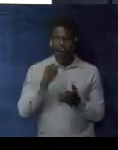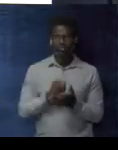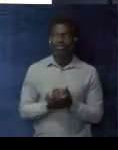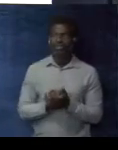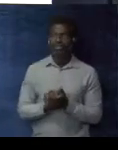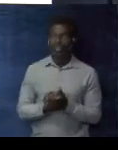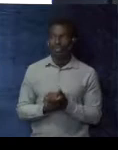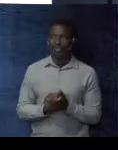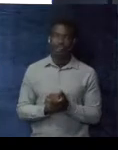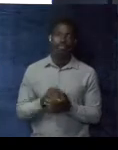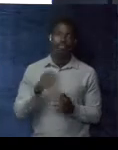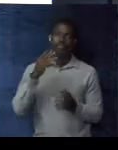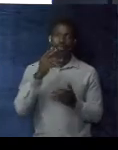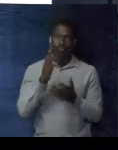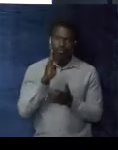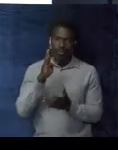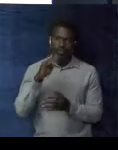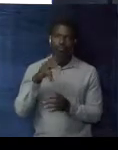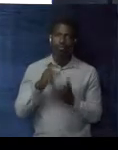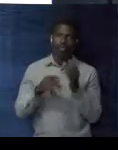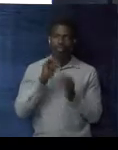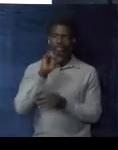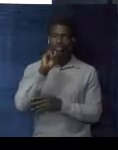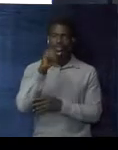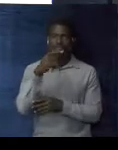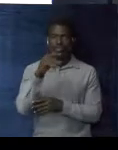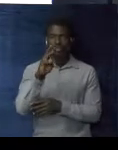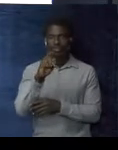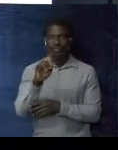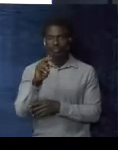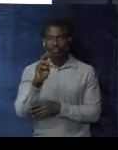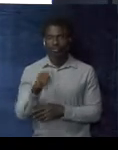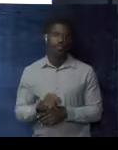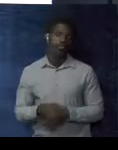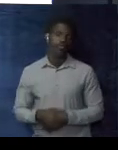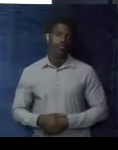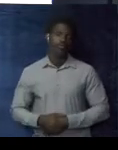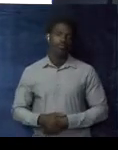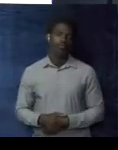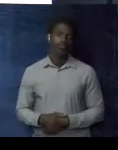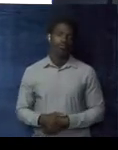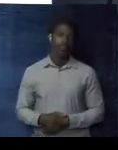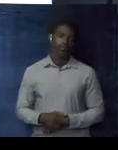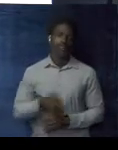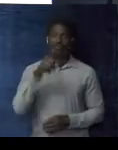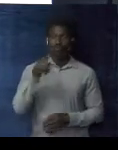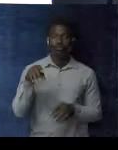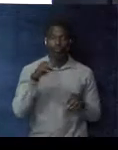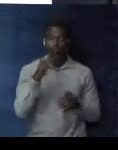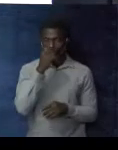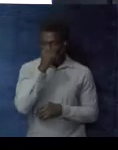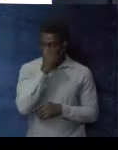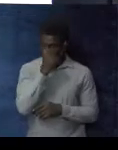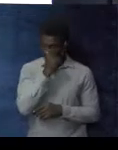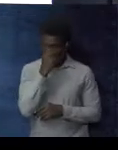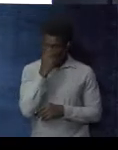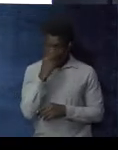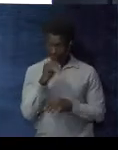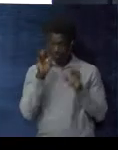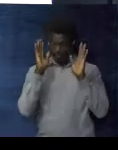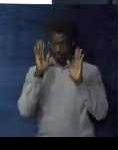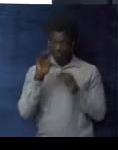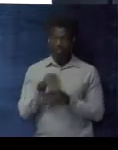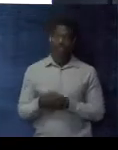that partitioned blue part is a segment. So you shouldn't be saying you have no idea, because you do.